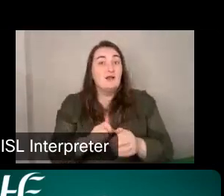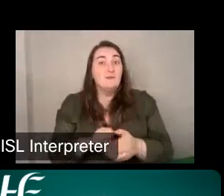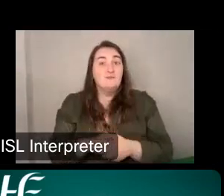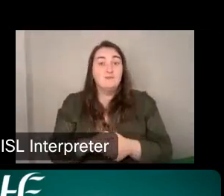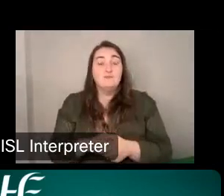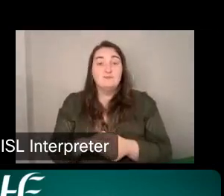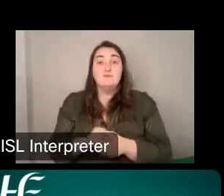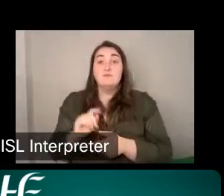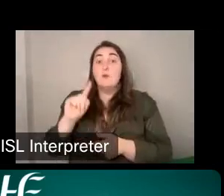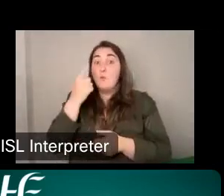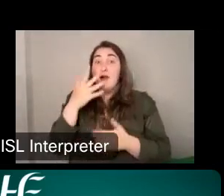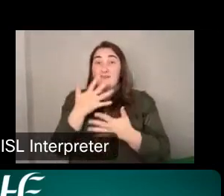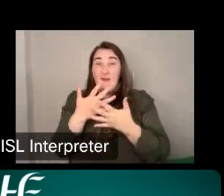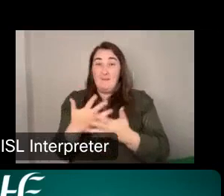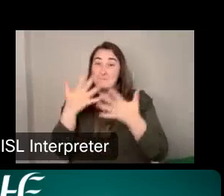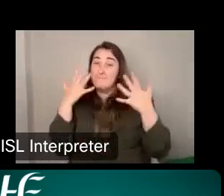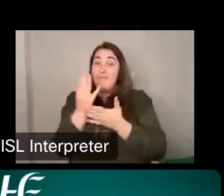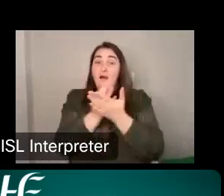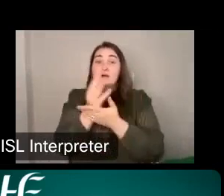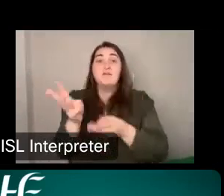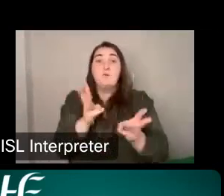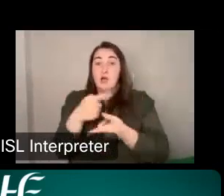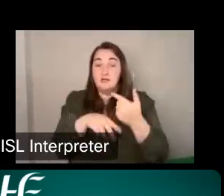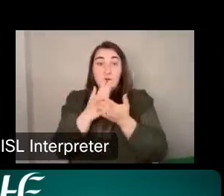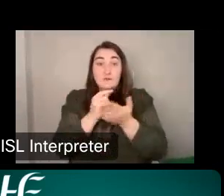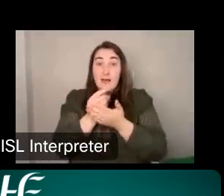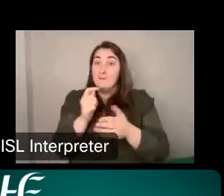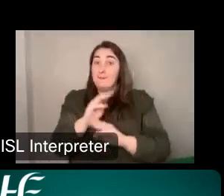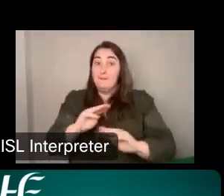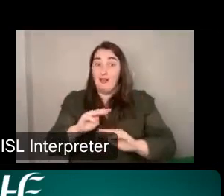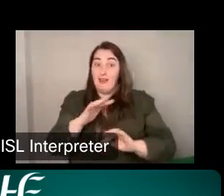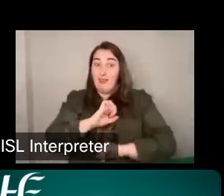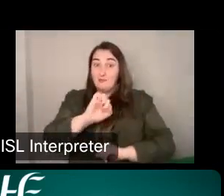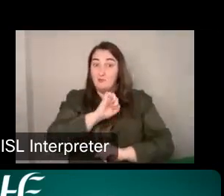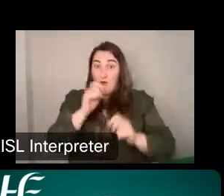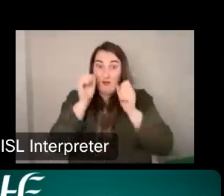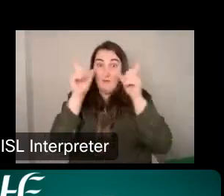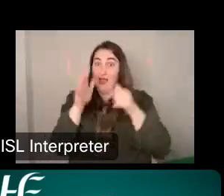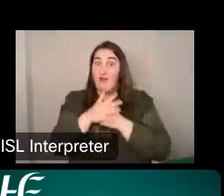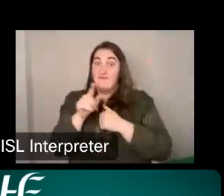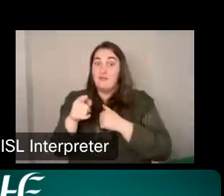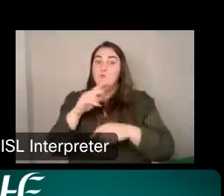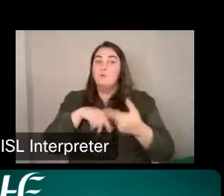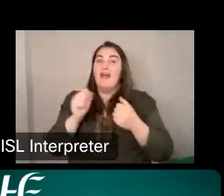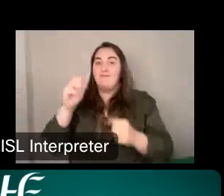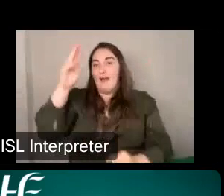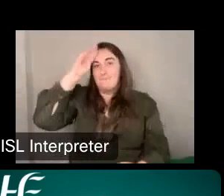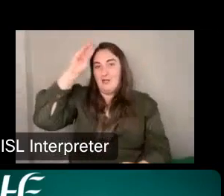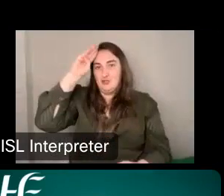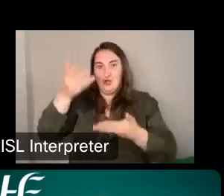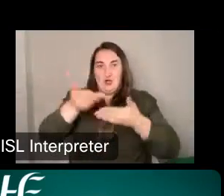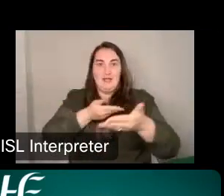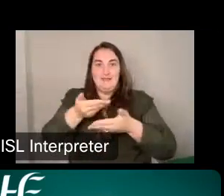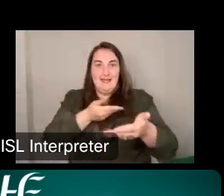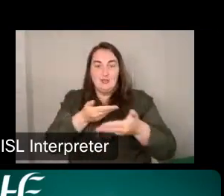One of the big blocks of our work that people are often unaware of is we do what are called manager consultations. So people in